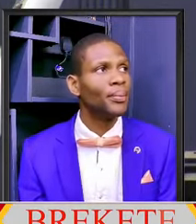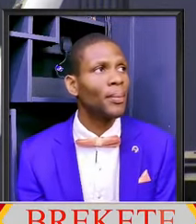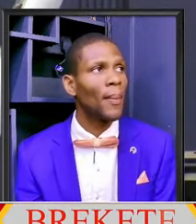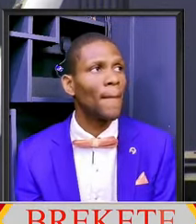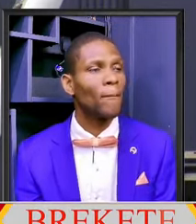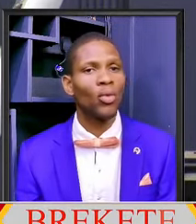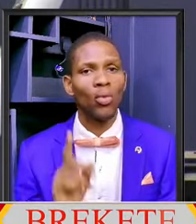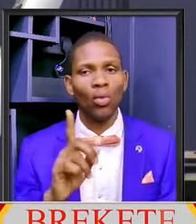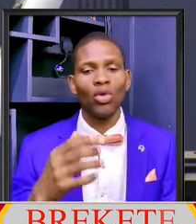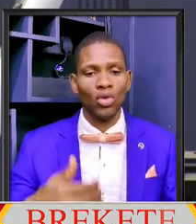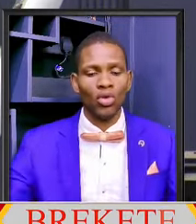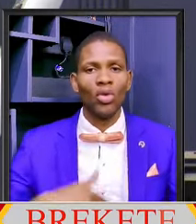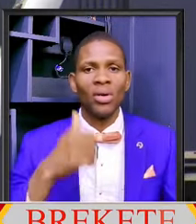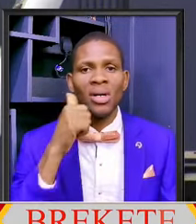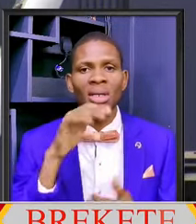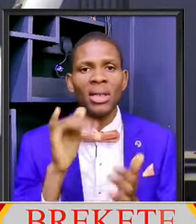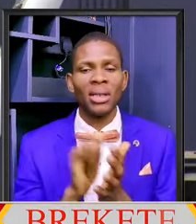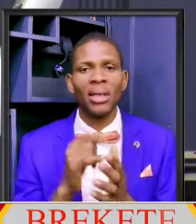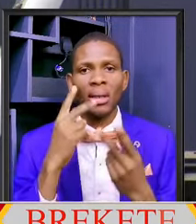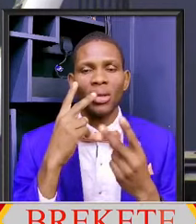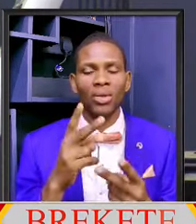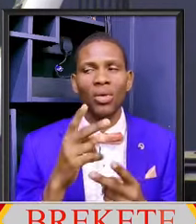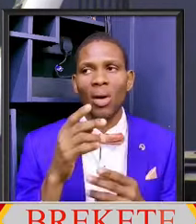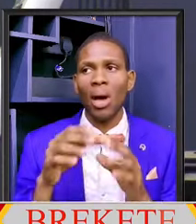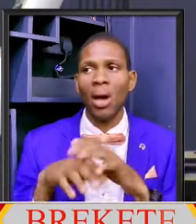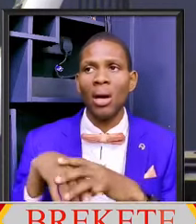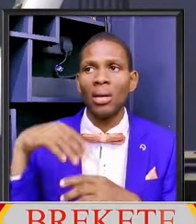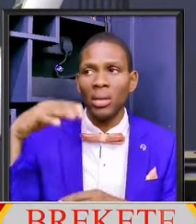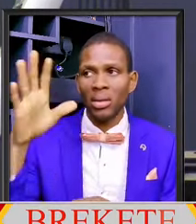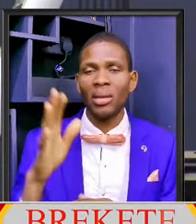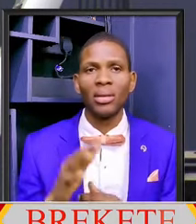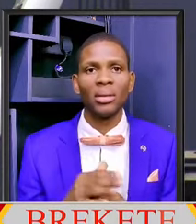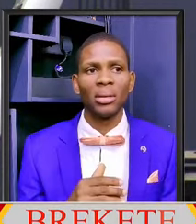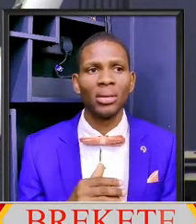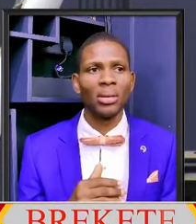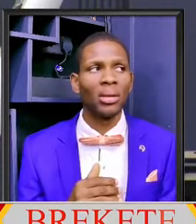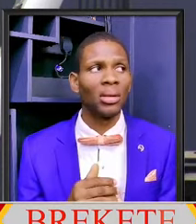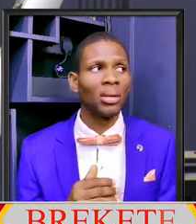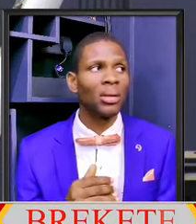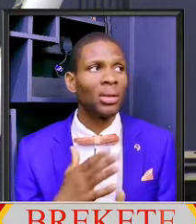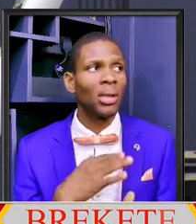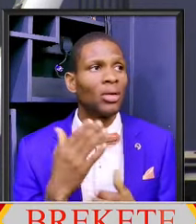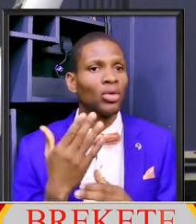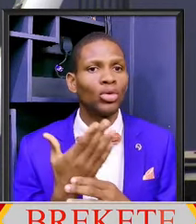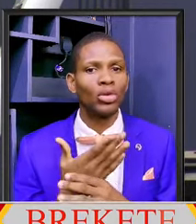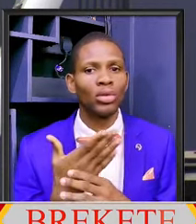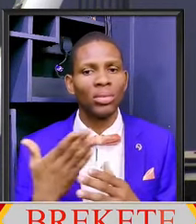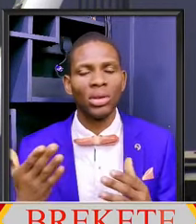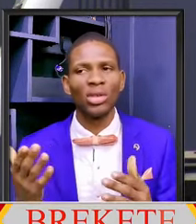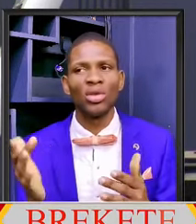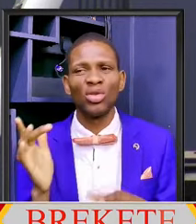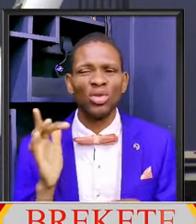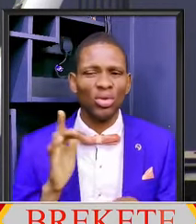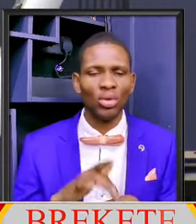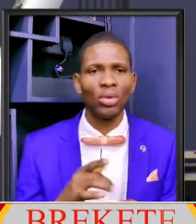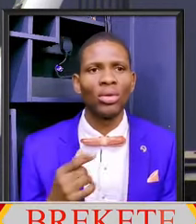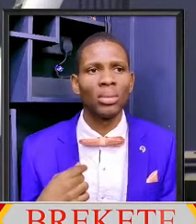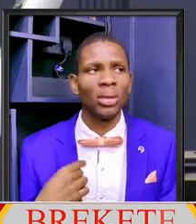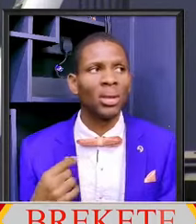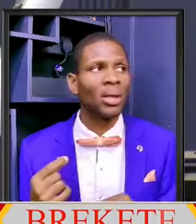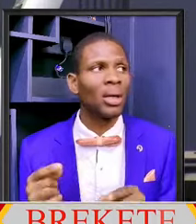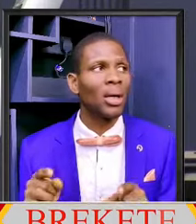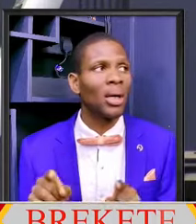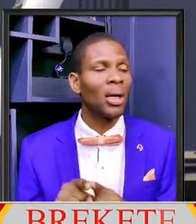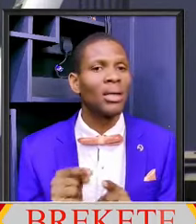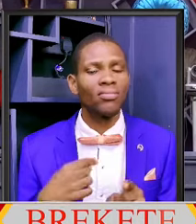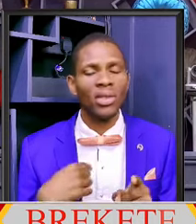girl where I see for outside, and something touched me as me